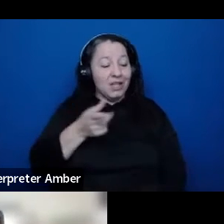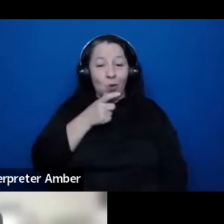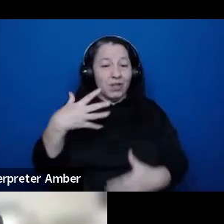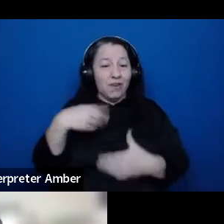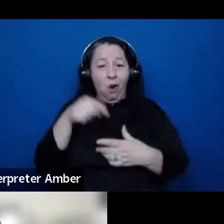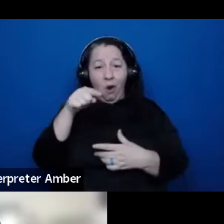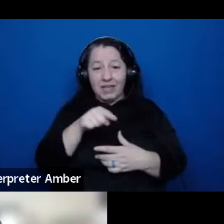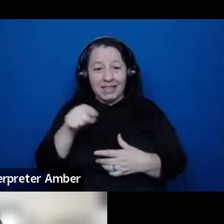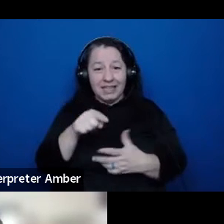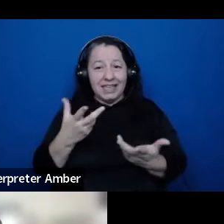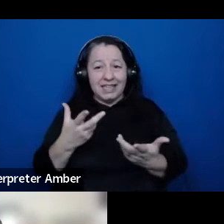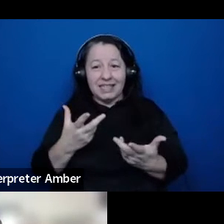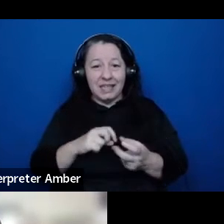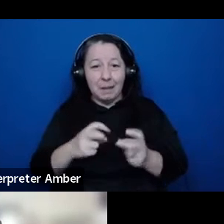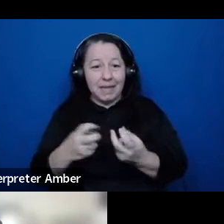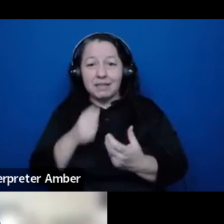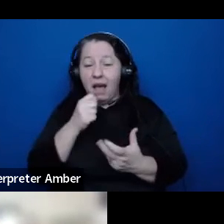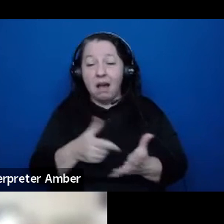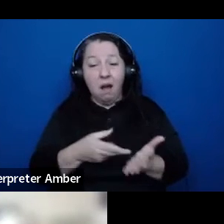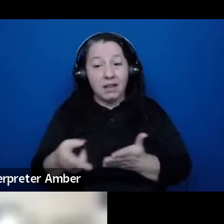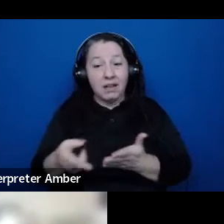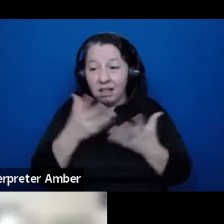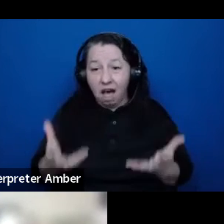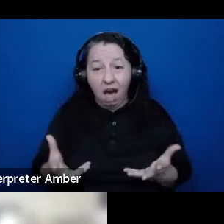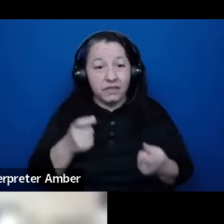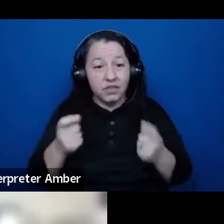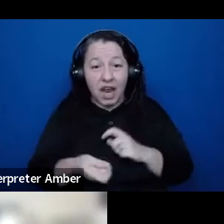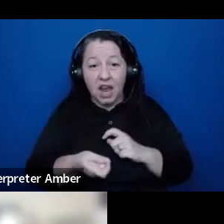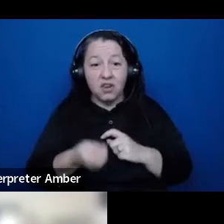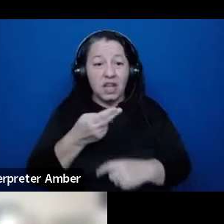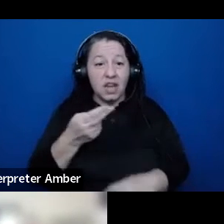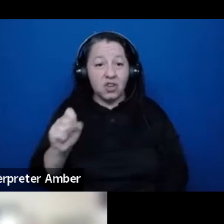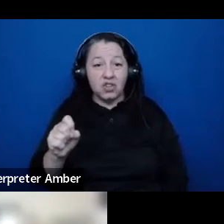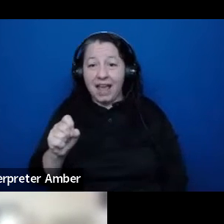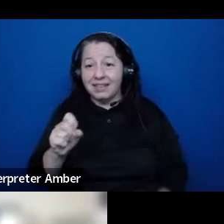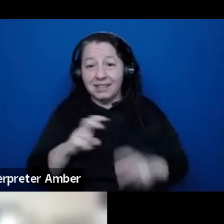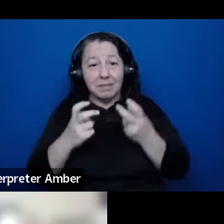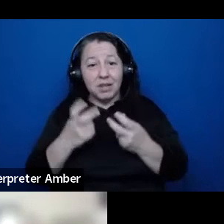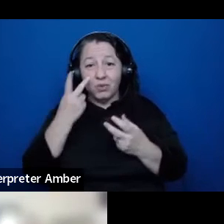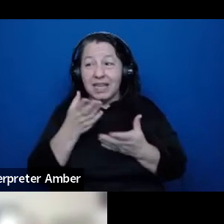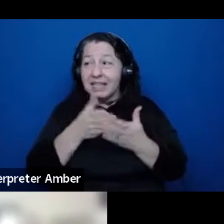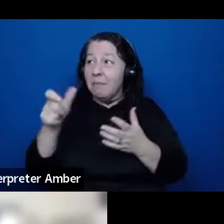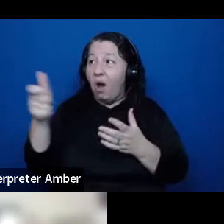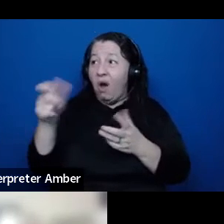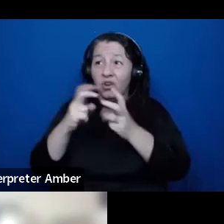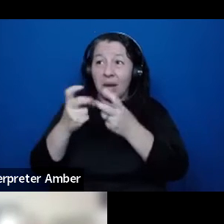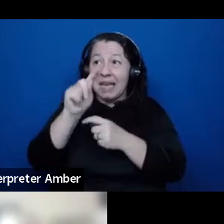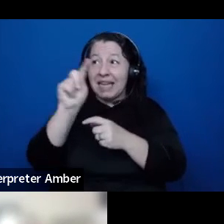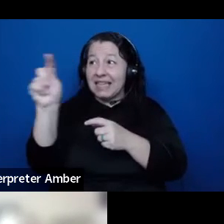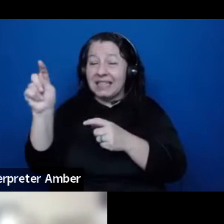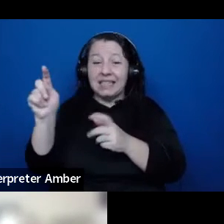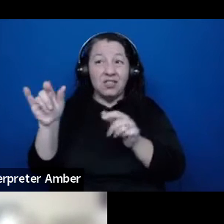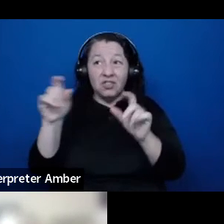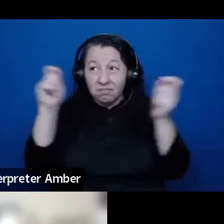lot of change in the HHS committees like you see on some of the other committees. But I've